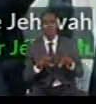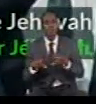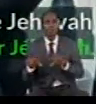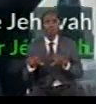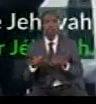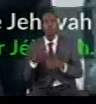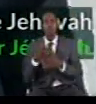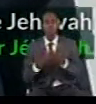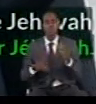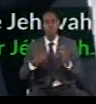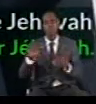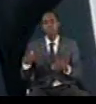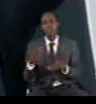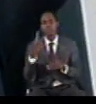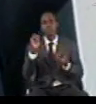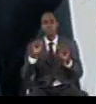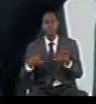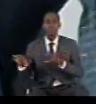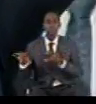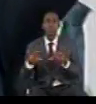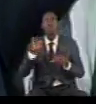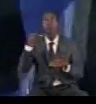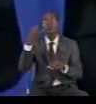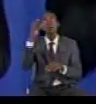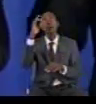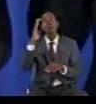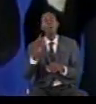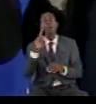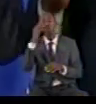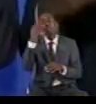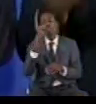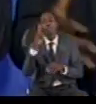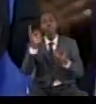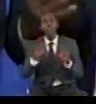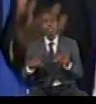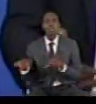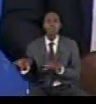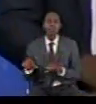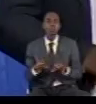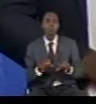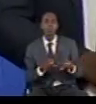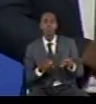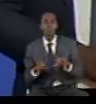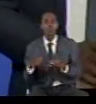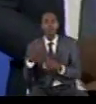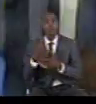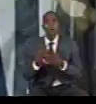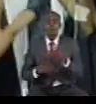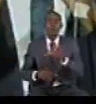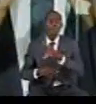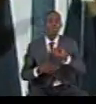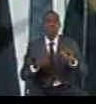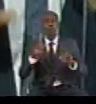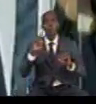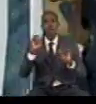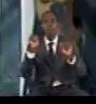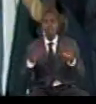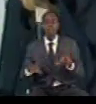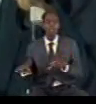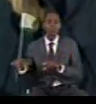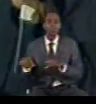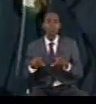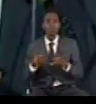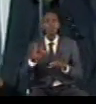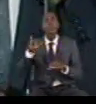what no man can do, Jehovah. Only you can do what no man can